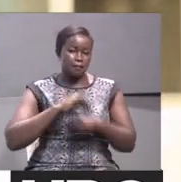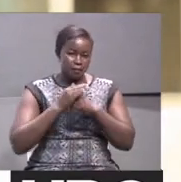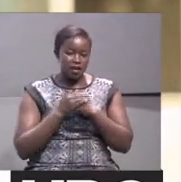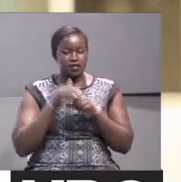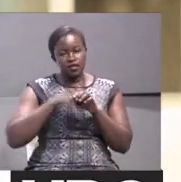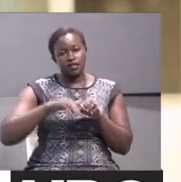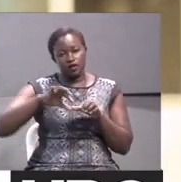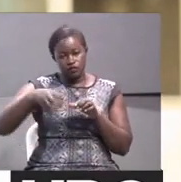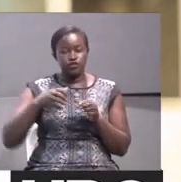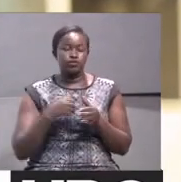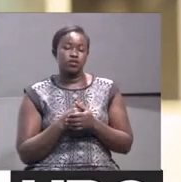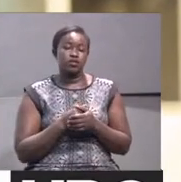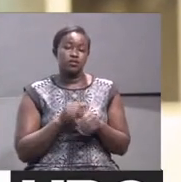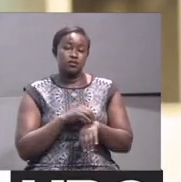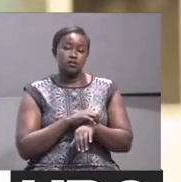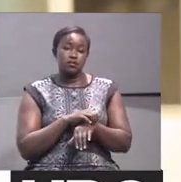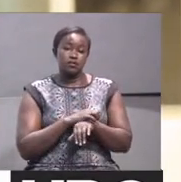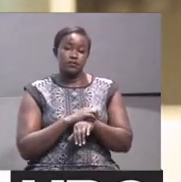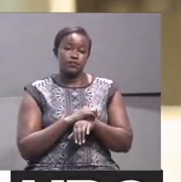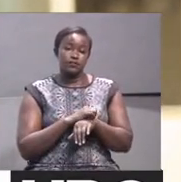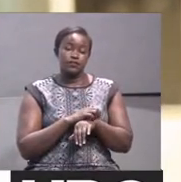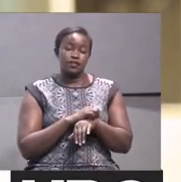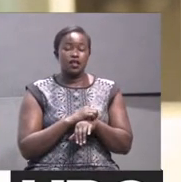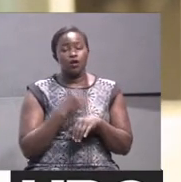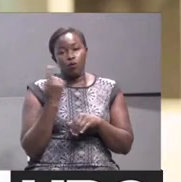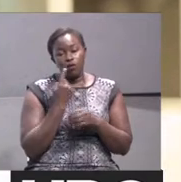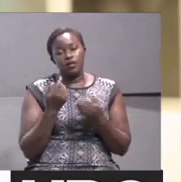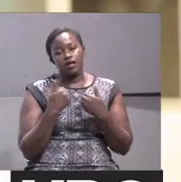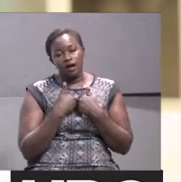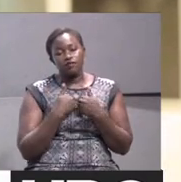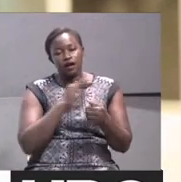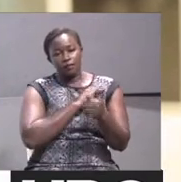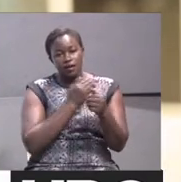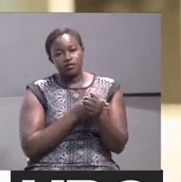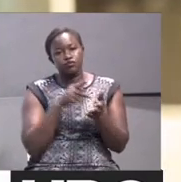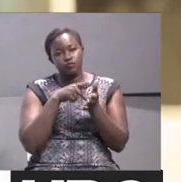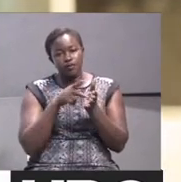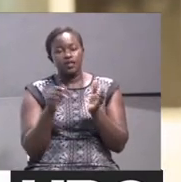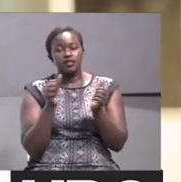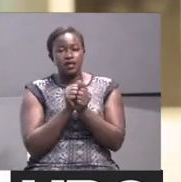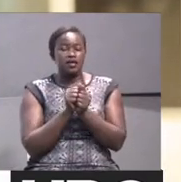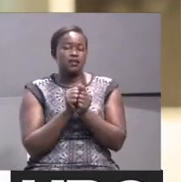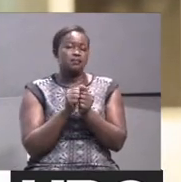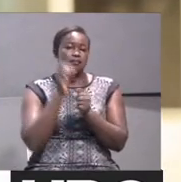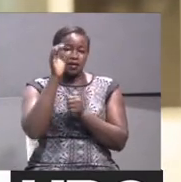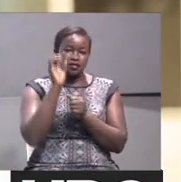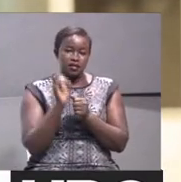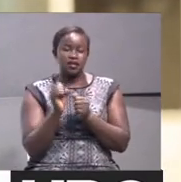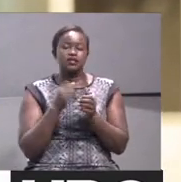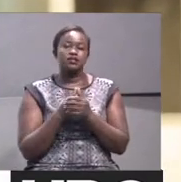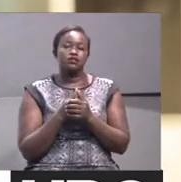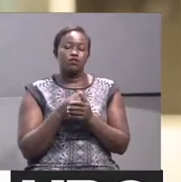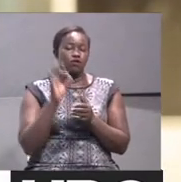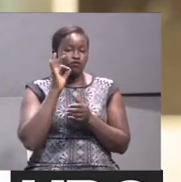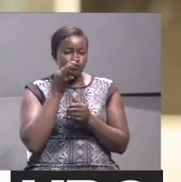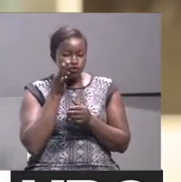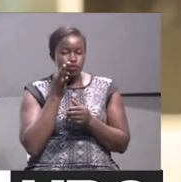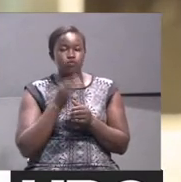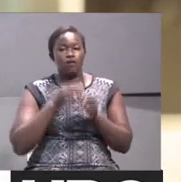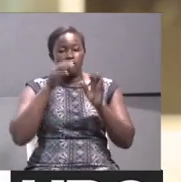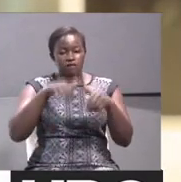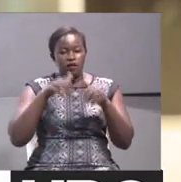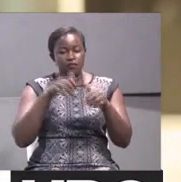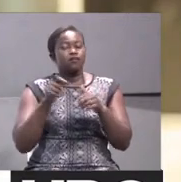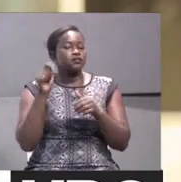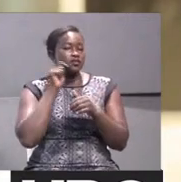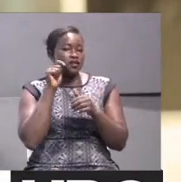region. They only have the capacity to buy 10% of the fruit being produced in this